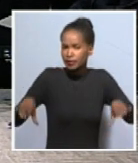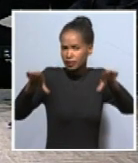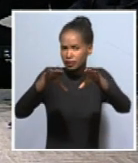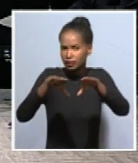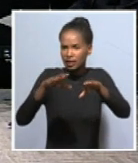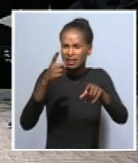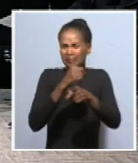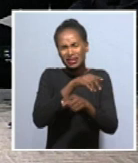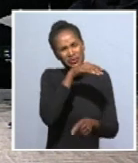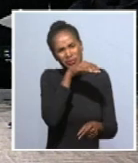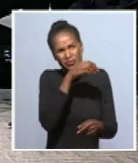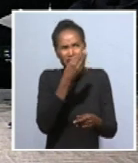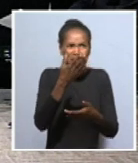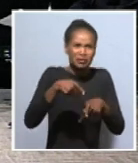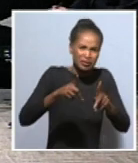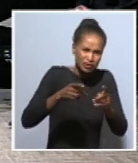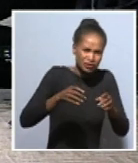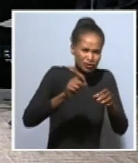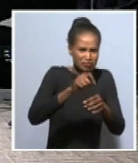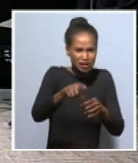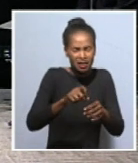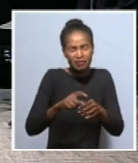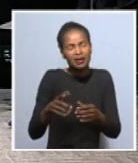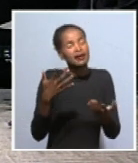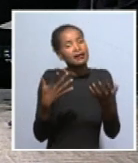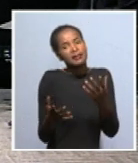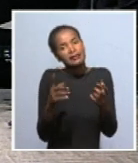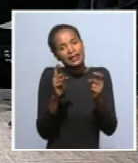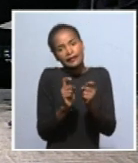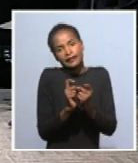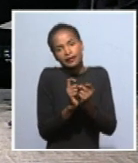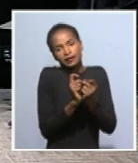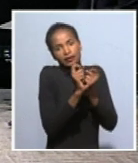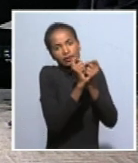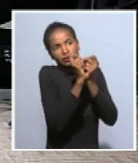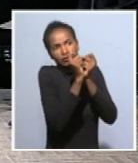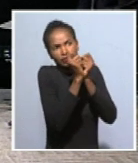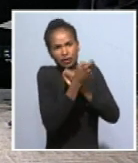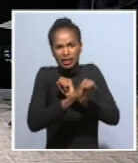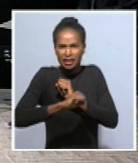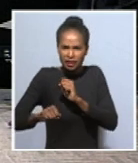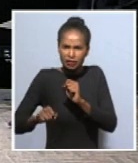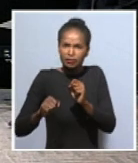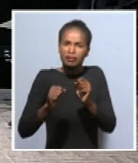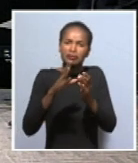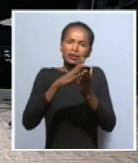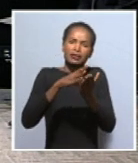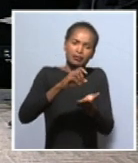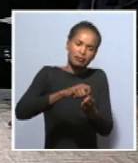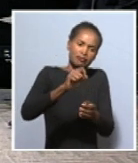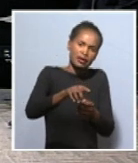accepted. Why can't we change that hectare of land, piece of land, into a maize farm or